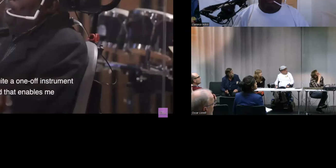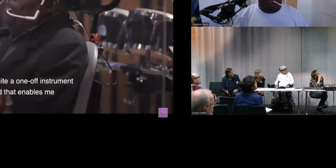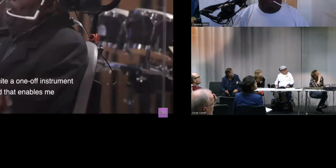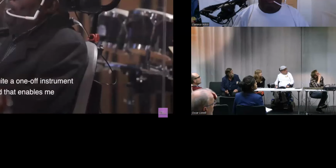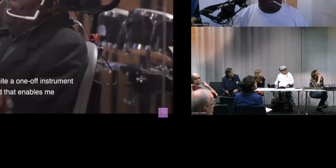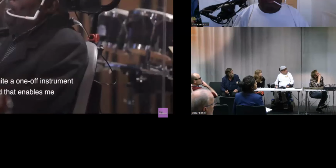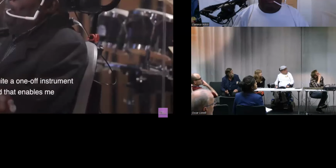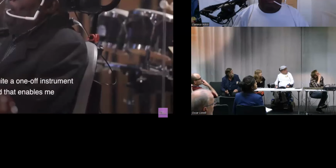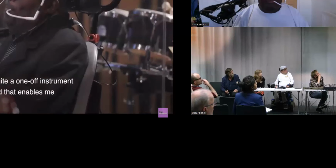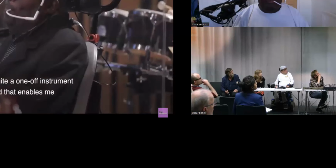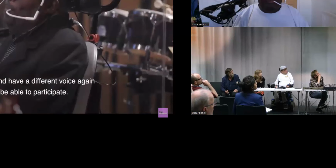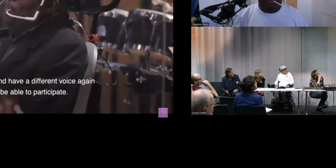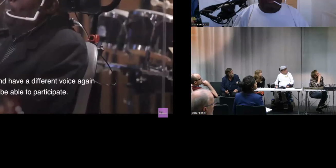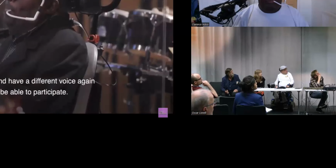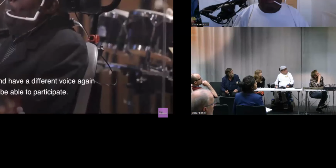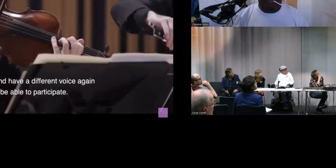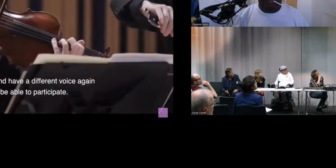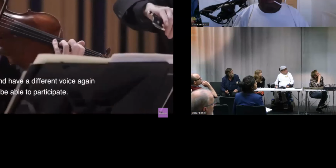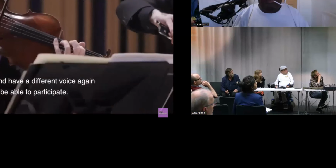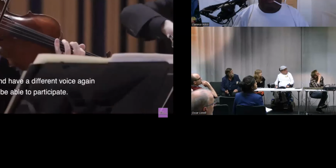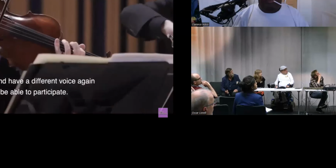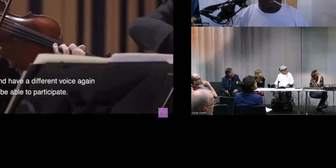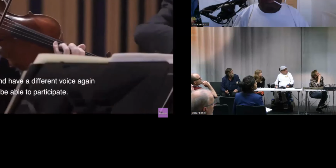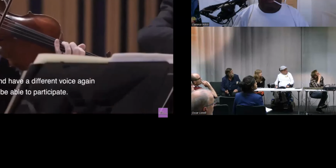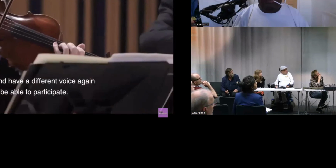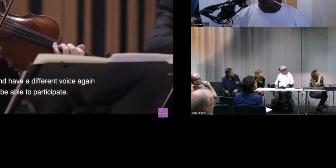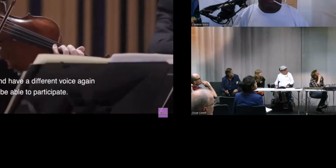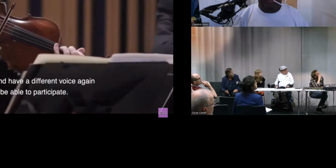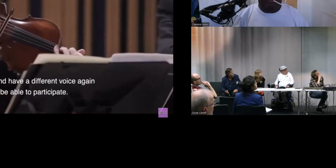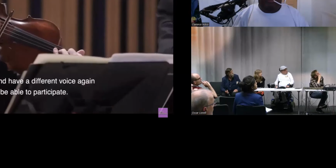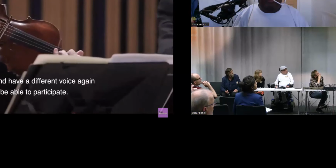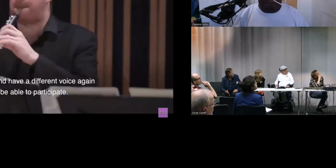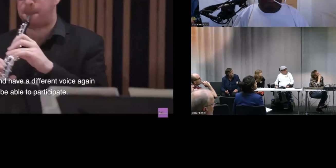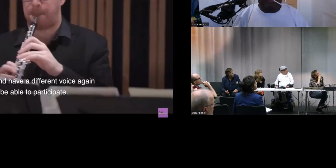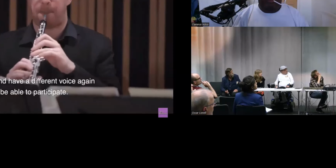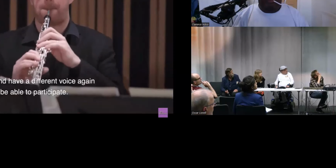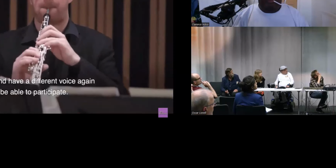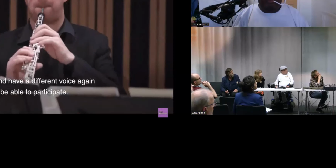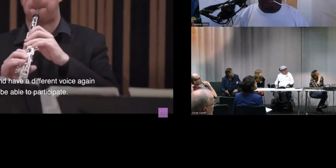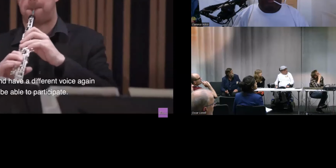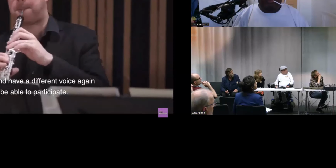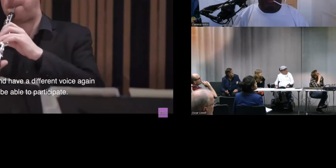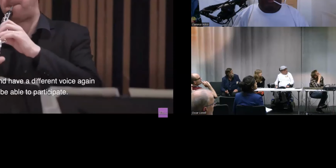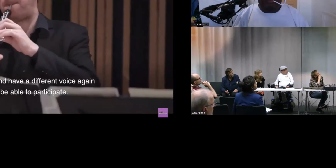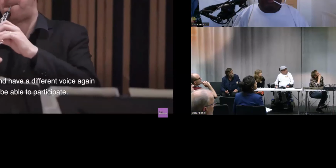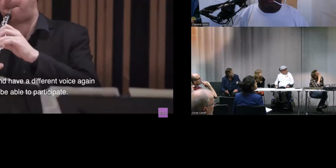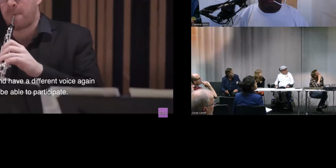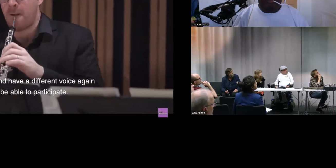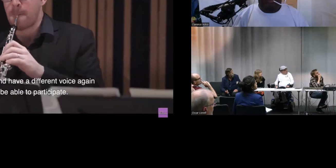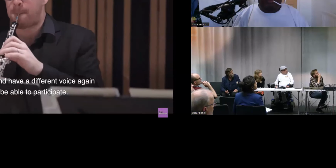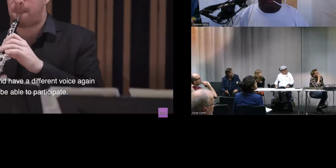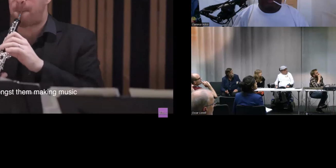Instrument, and that enables me to be creative and have a different voice again, and to be able